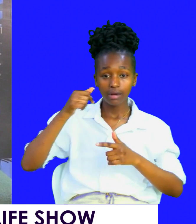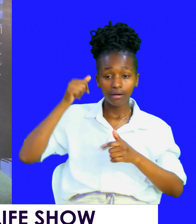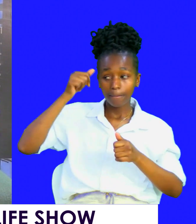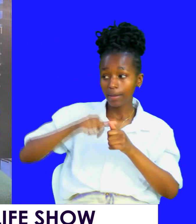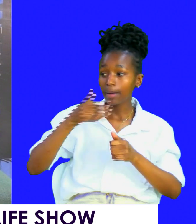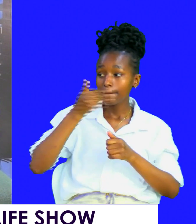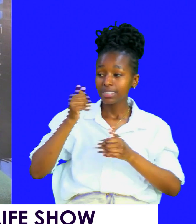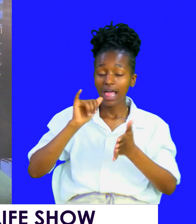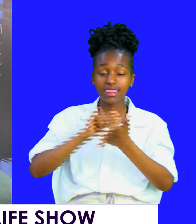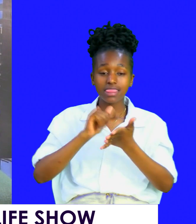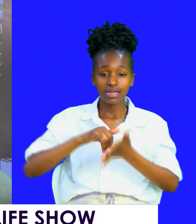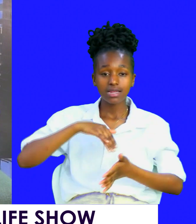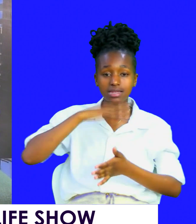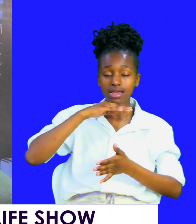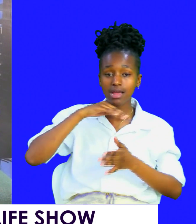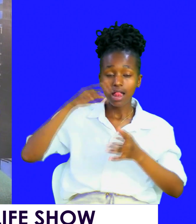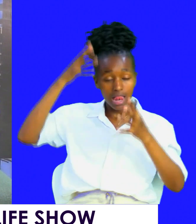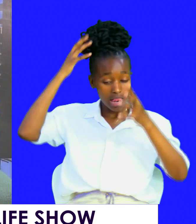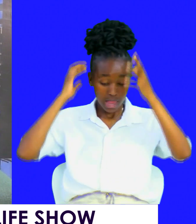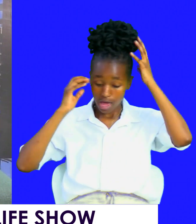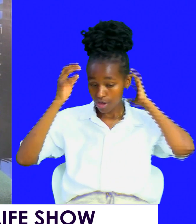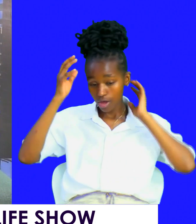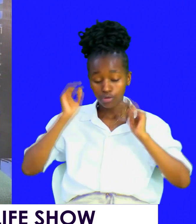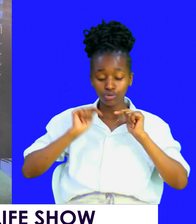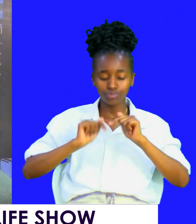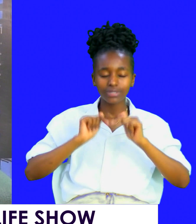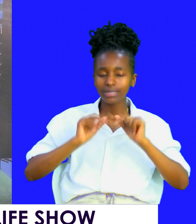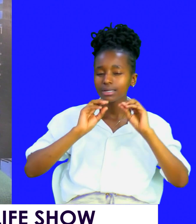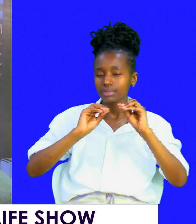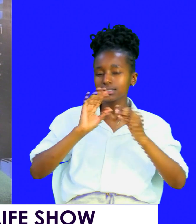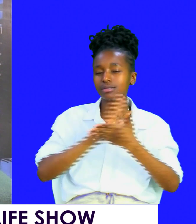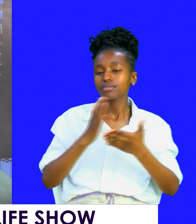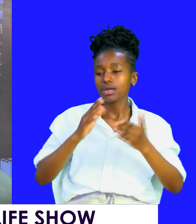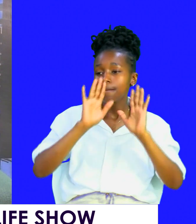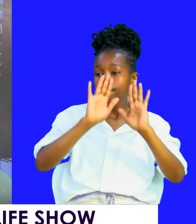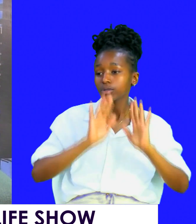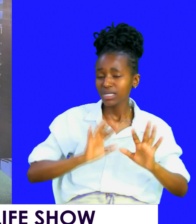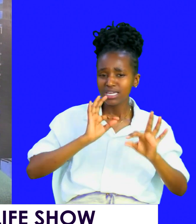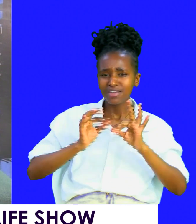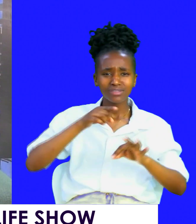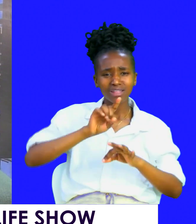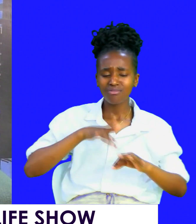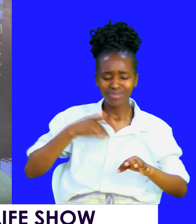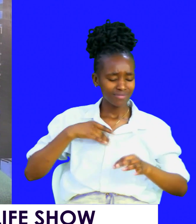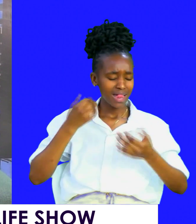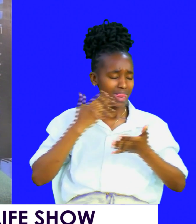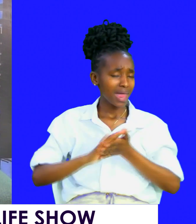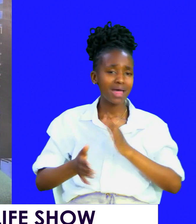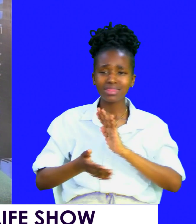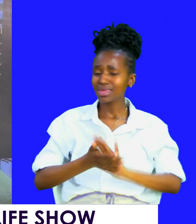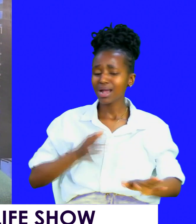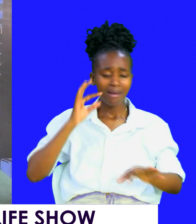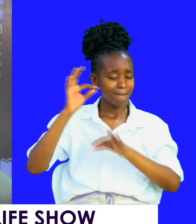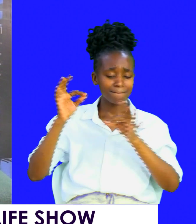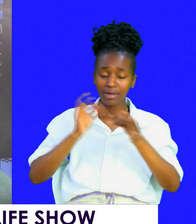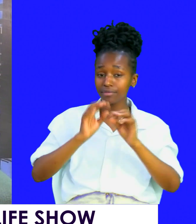lion. Come on. I'm sharing something to you that is suicidal. To you that think you're nothing. You are imperfect. It